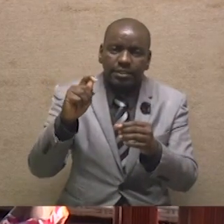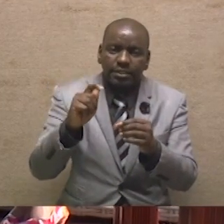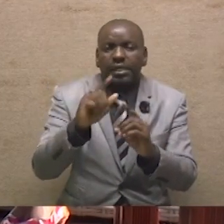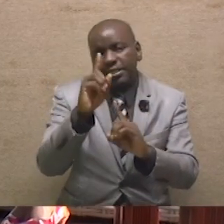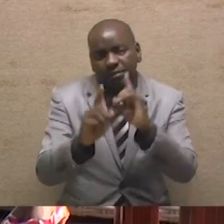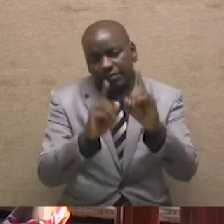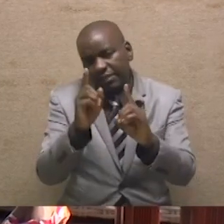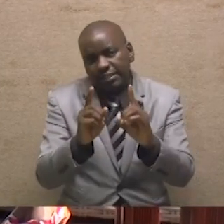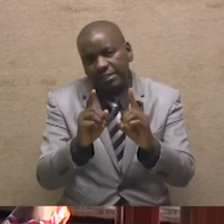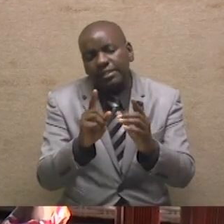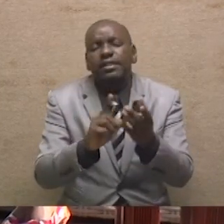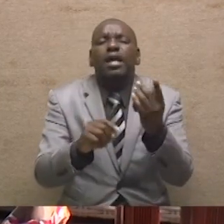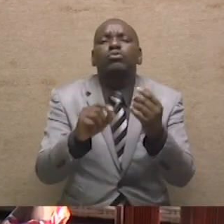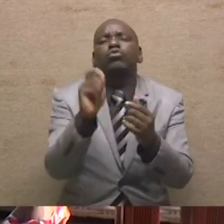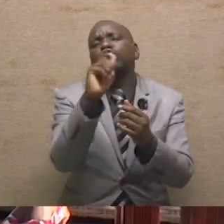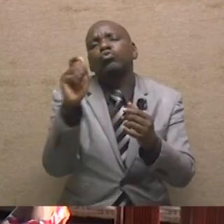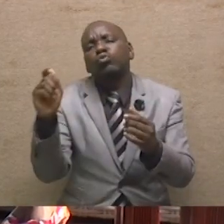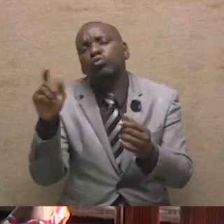There's different categories of schools.